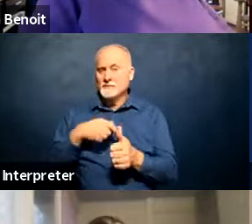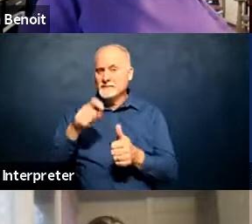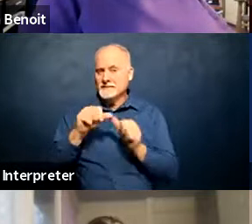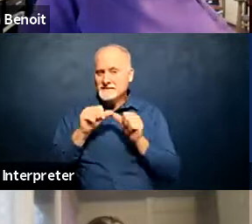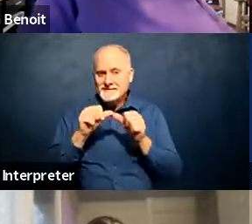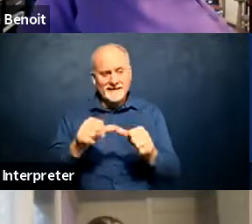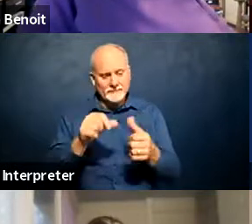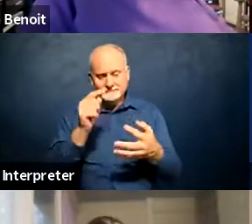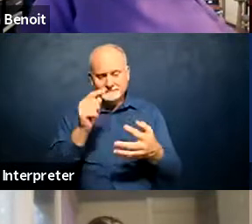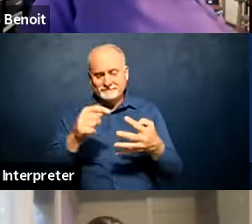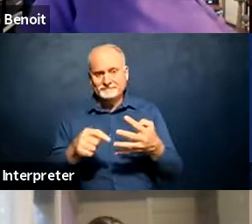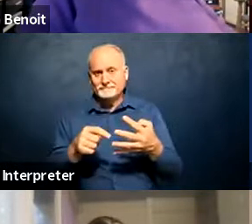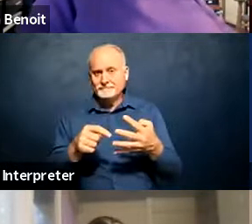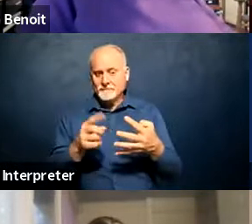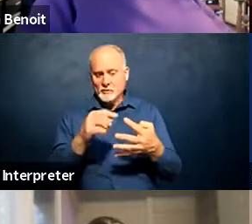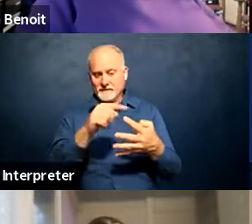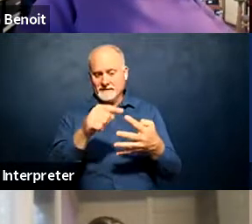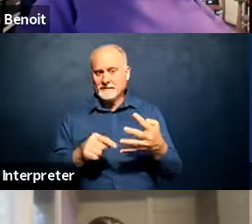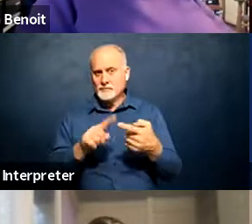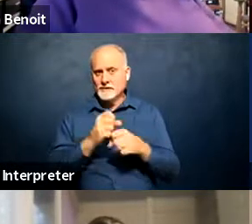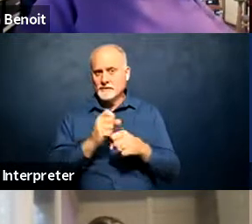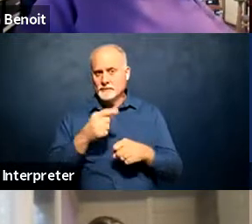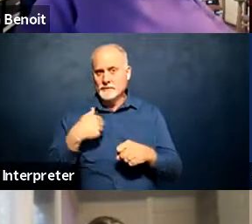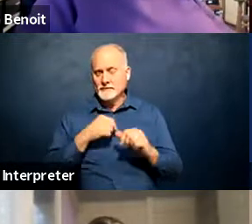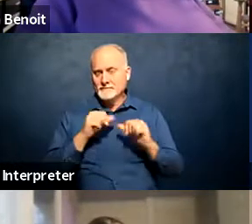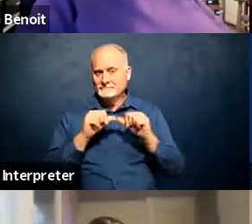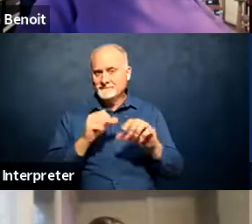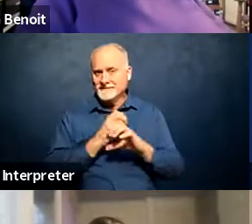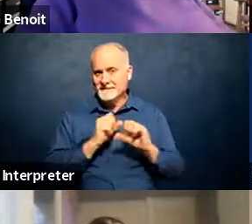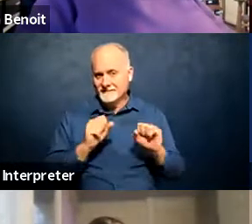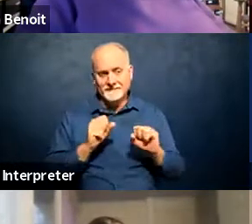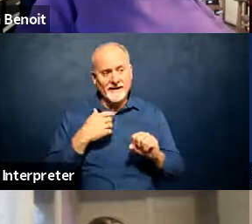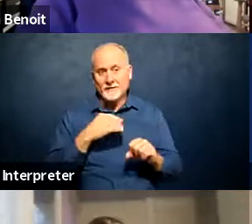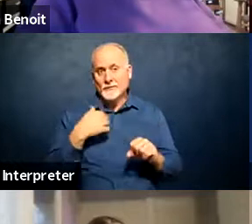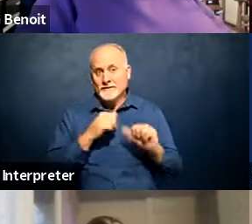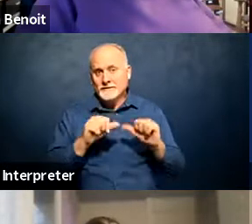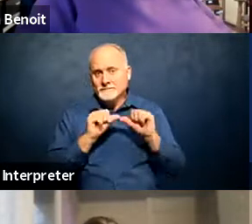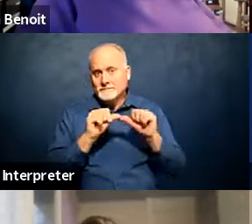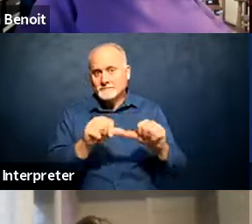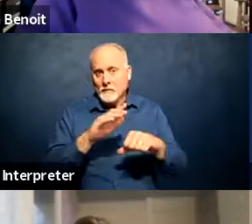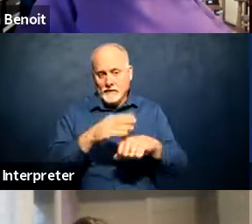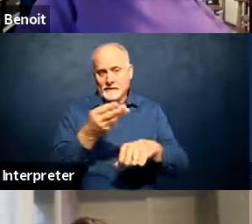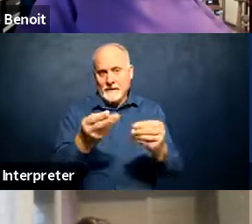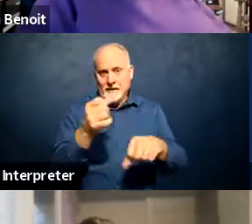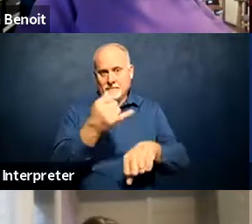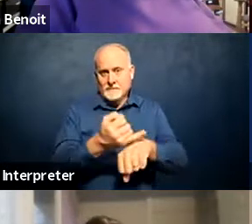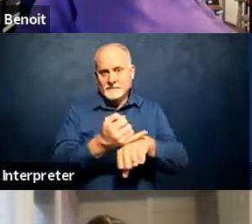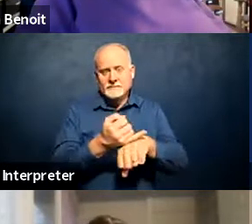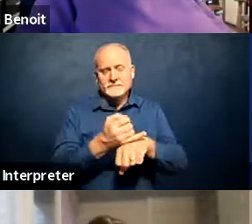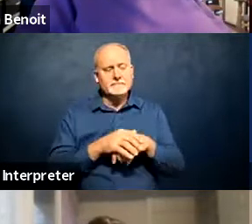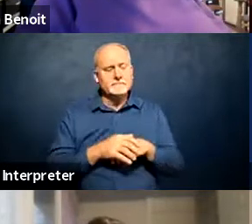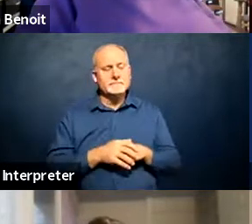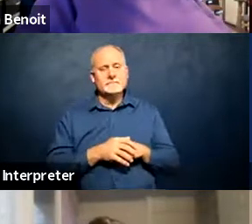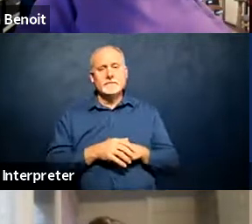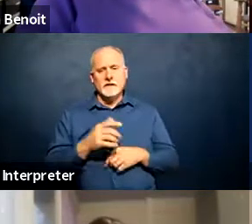engage in these public health practices to ensure our continual presence on our beautiful campus. It is my belief that we can continue to